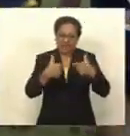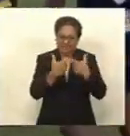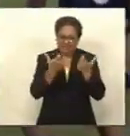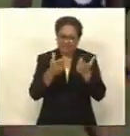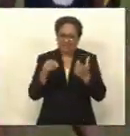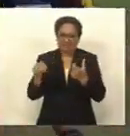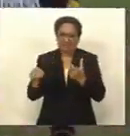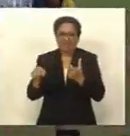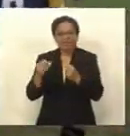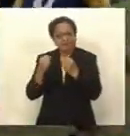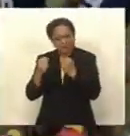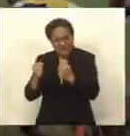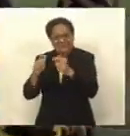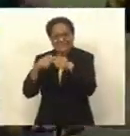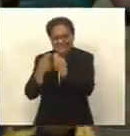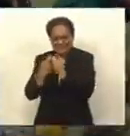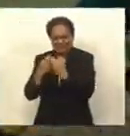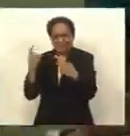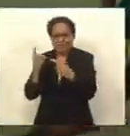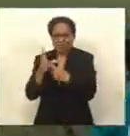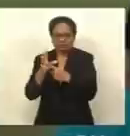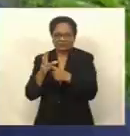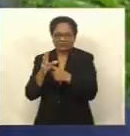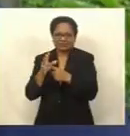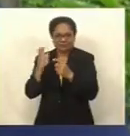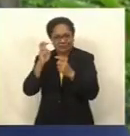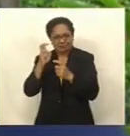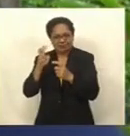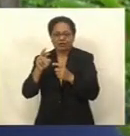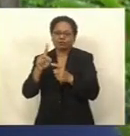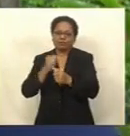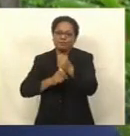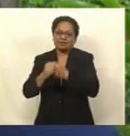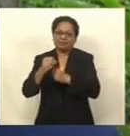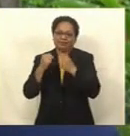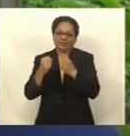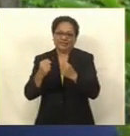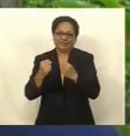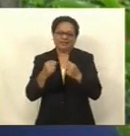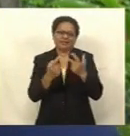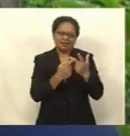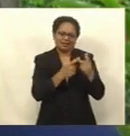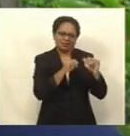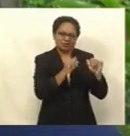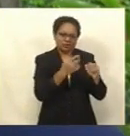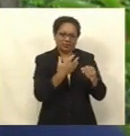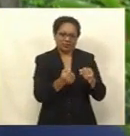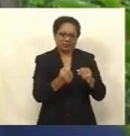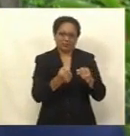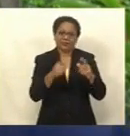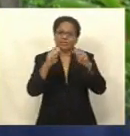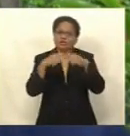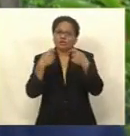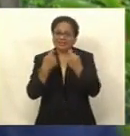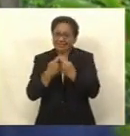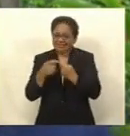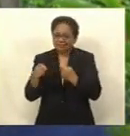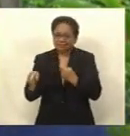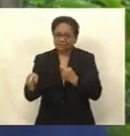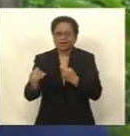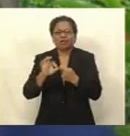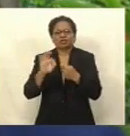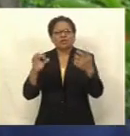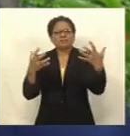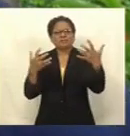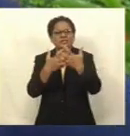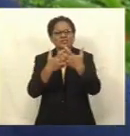foremost, which needs to be fixed before the season resumes. The thing is, the team's fitness does not match the Skipper Cup